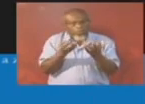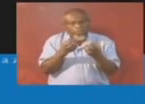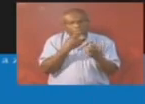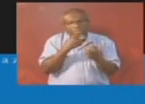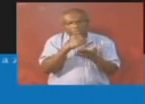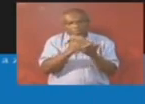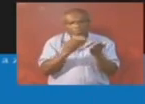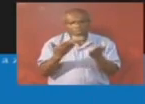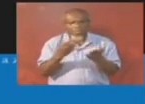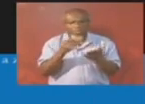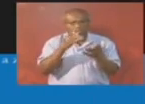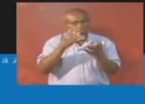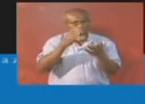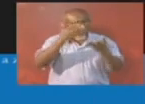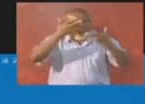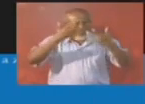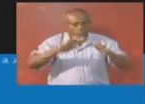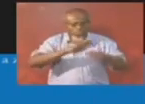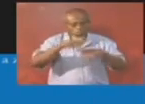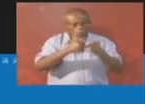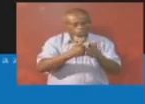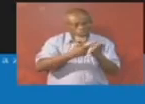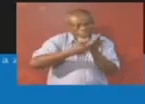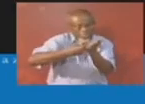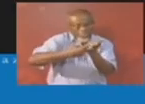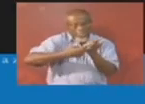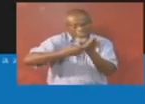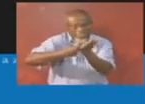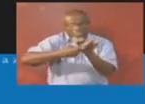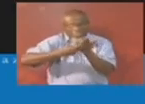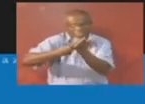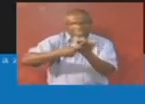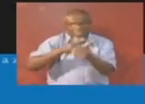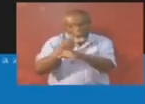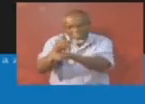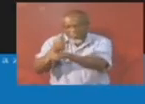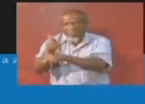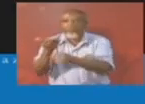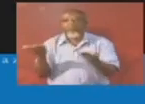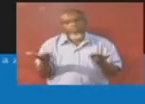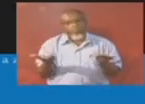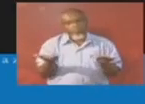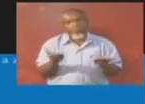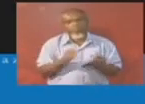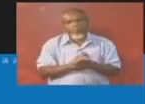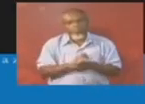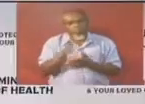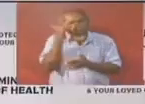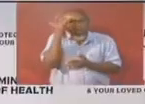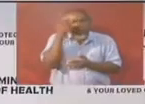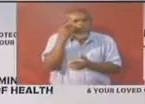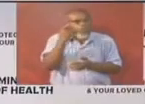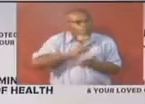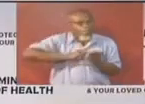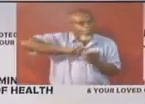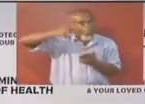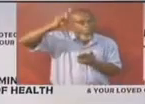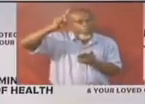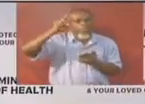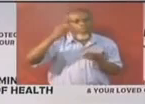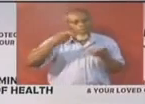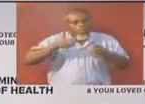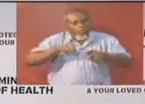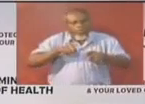and when exactly do you think that this current surge would have started? What would have been the catalyst for this? Thank you very much.